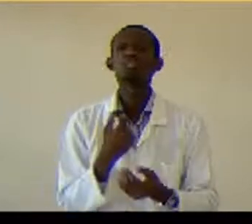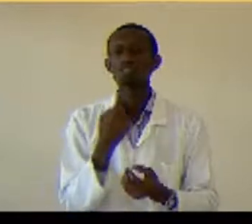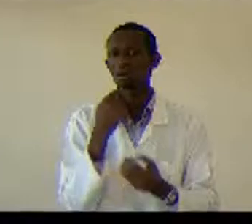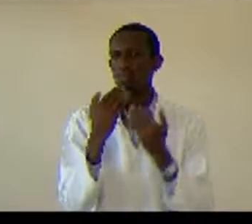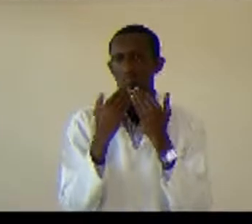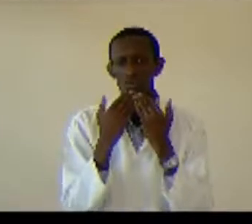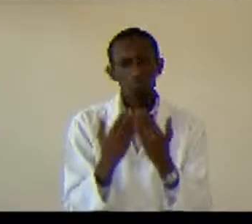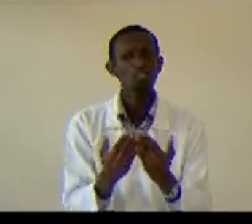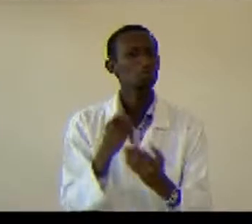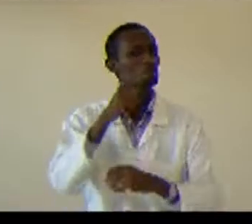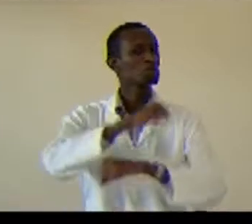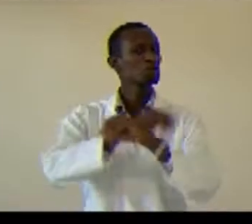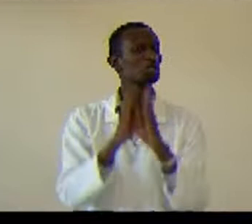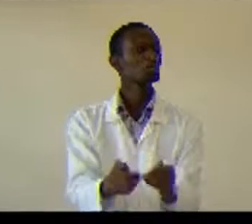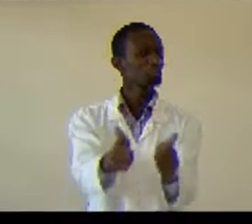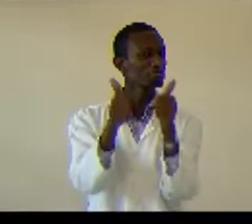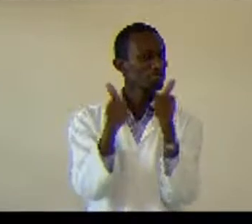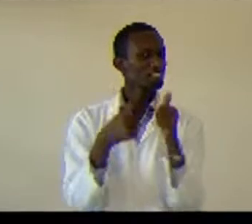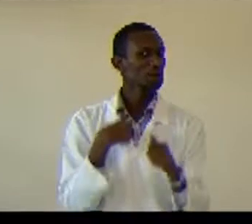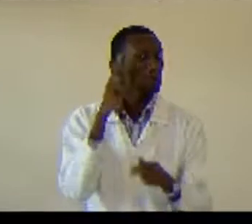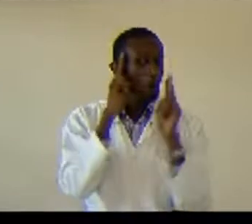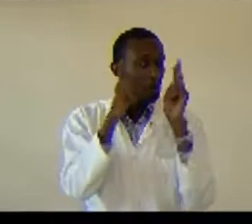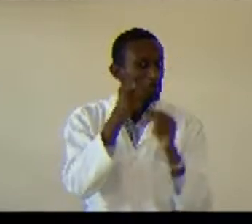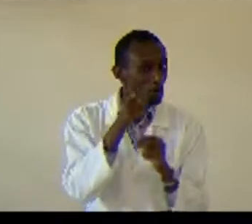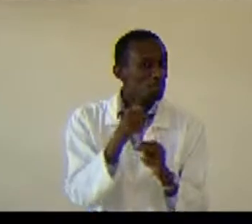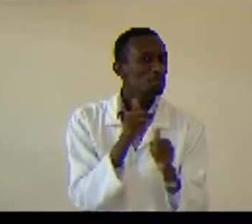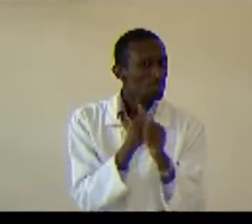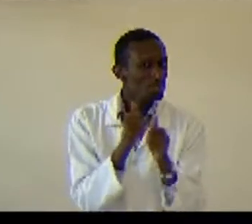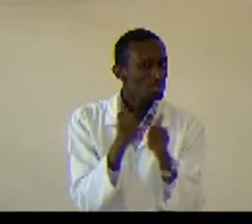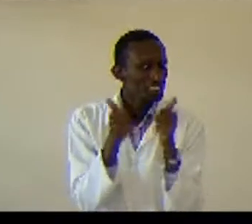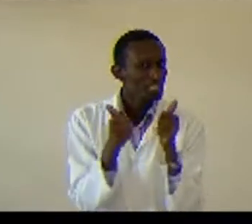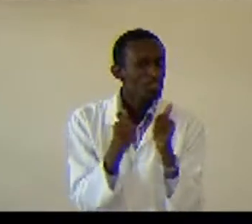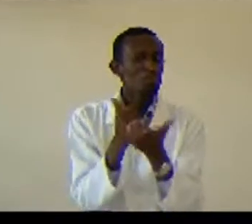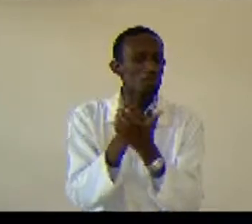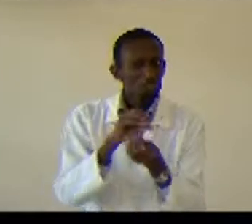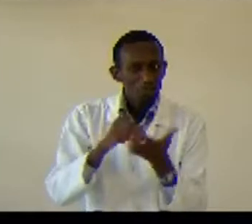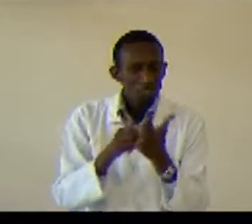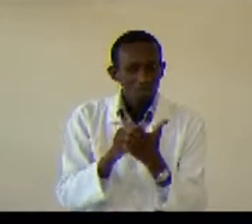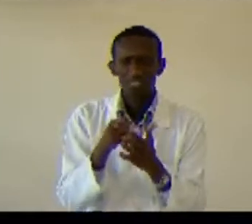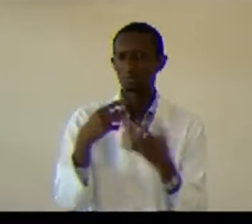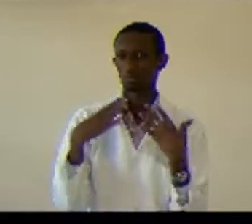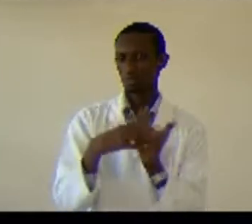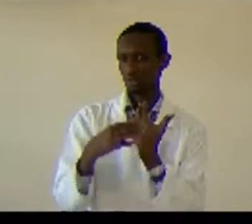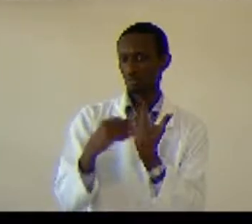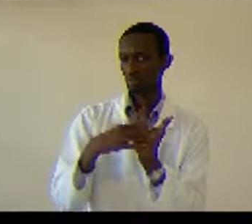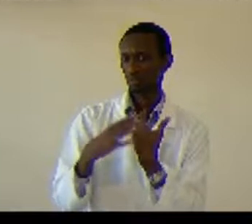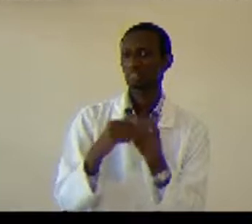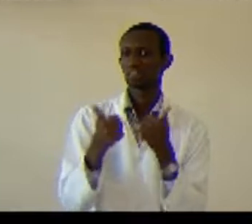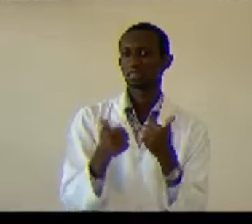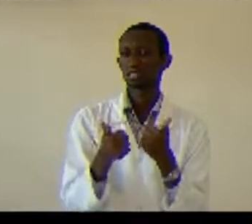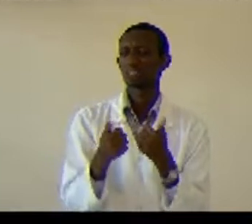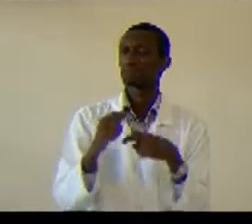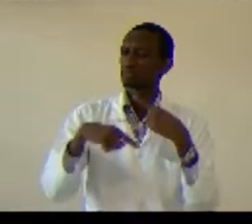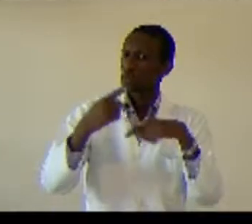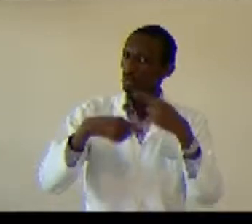for being good students. I know you have been attentive, you have been participating in calculations and taking notes. And continue doing that, attending